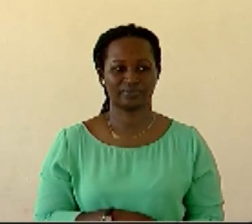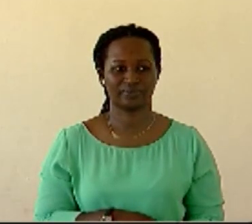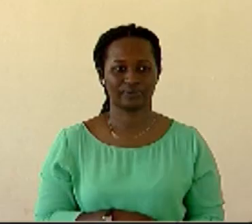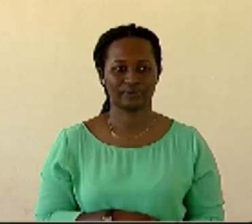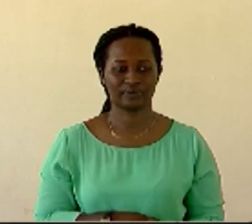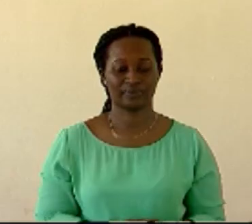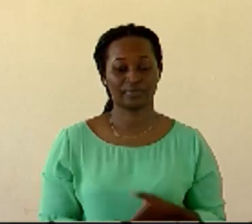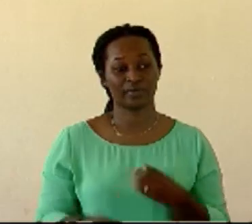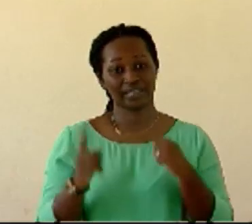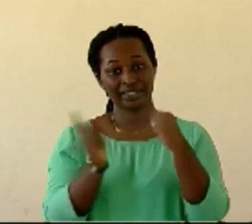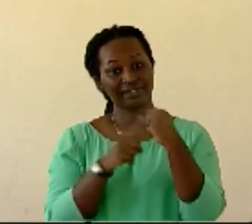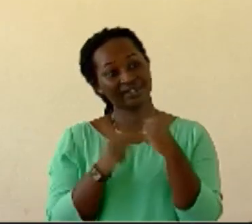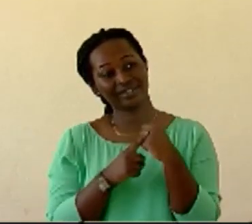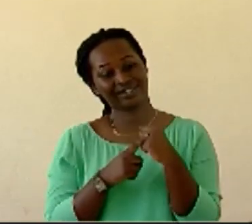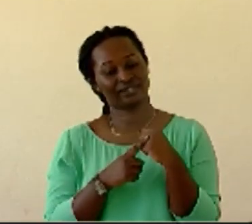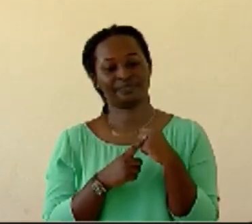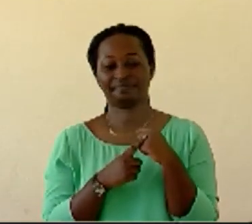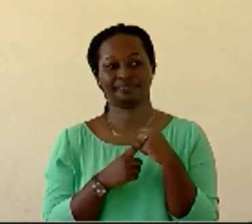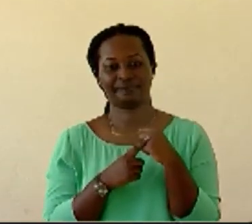characteristic. Number 6,